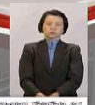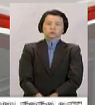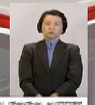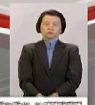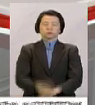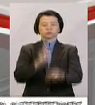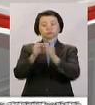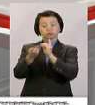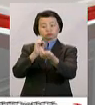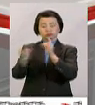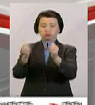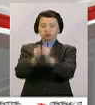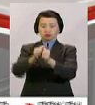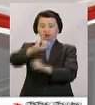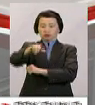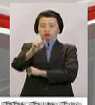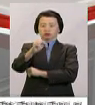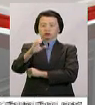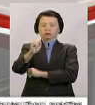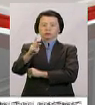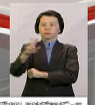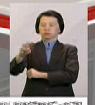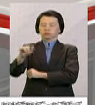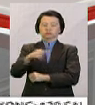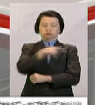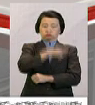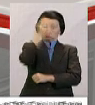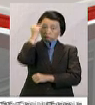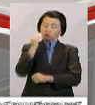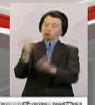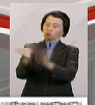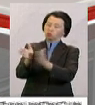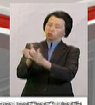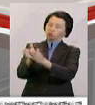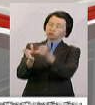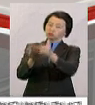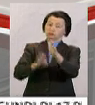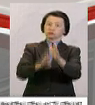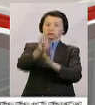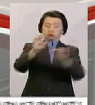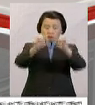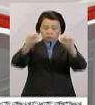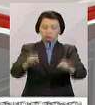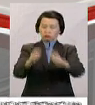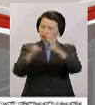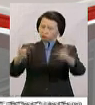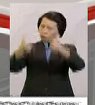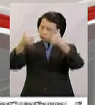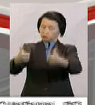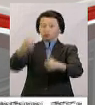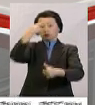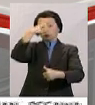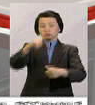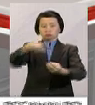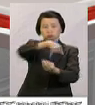Dalam sesi dialog bersama Jack Ma, Tun Dr. Mahathir memuji usaha Alibaba membangunkan suatu capaian sistem teknologi yang sangat berkesan